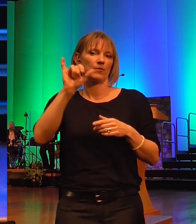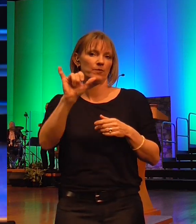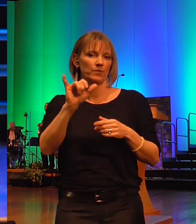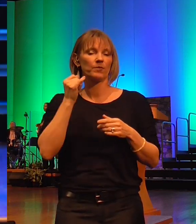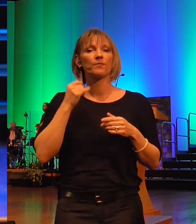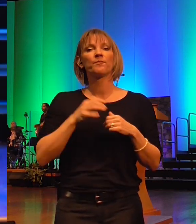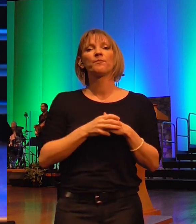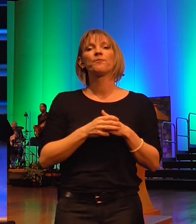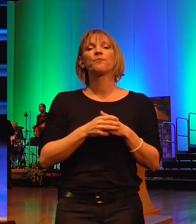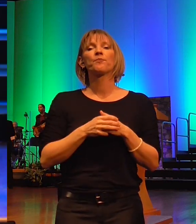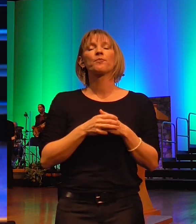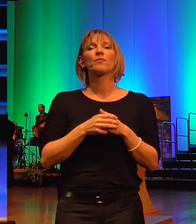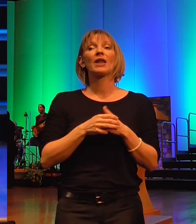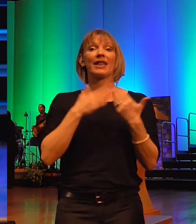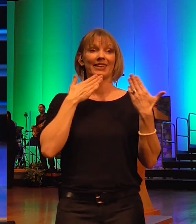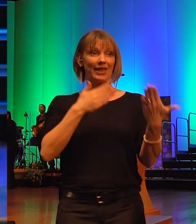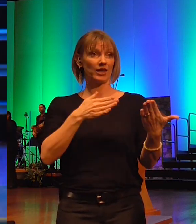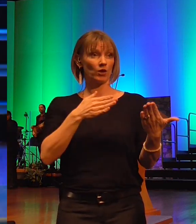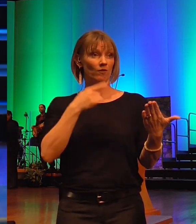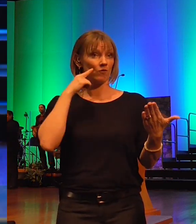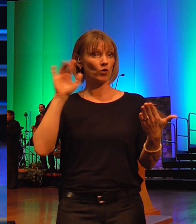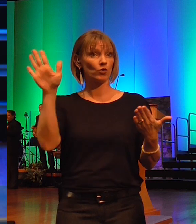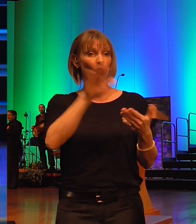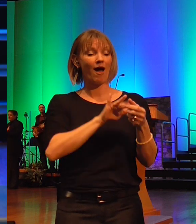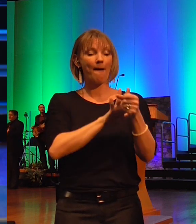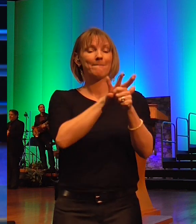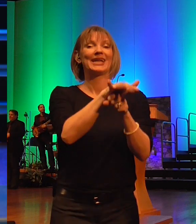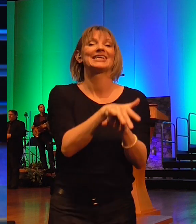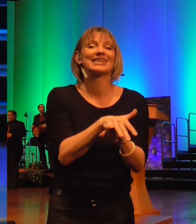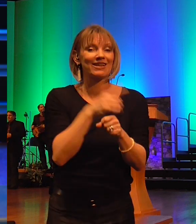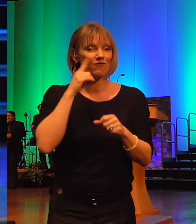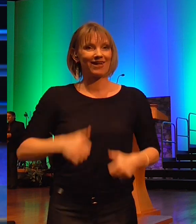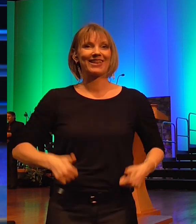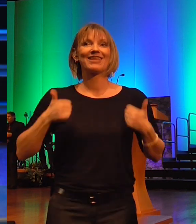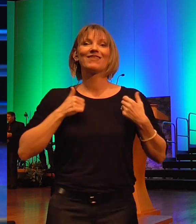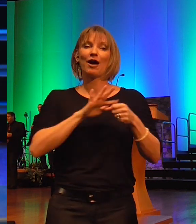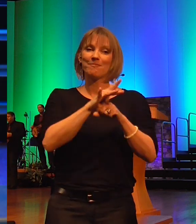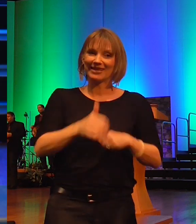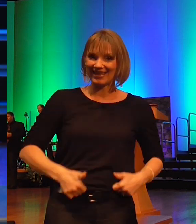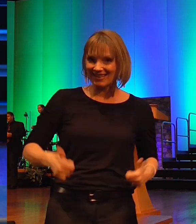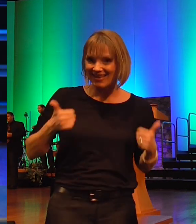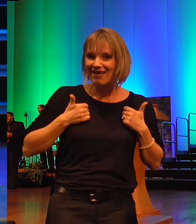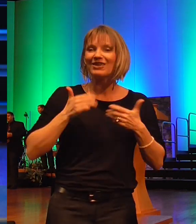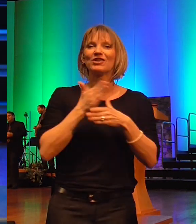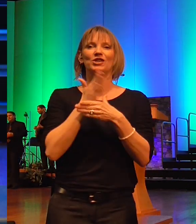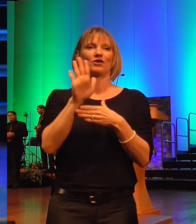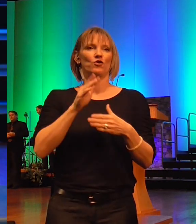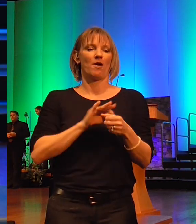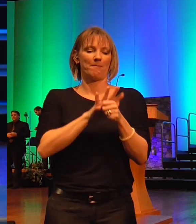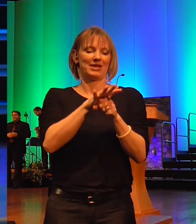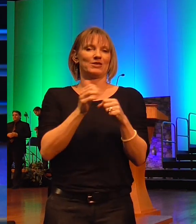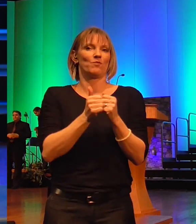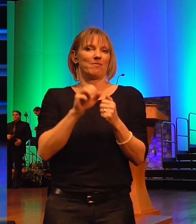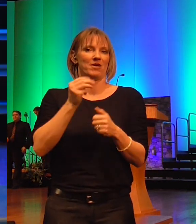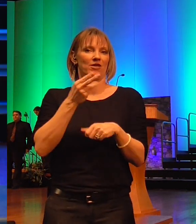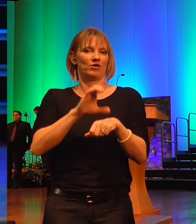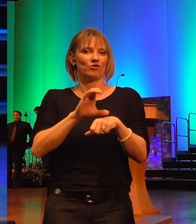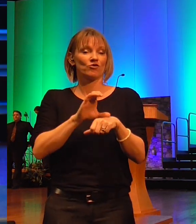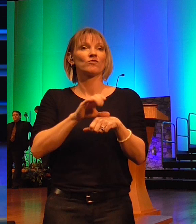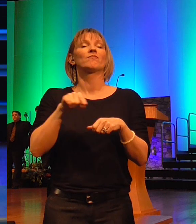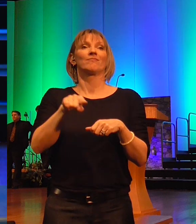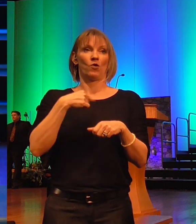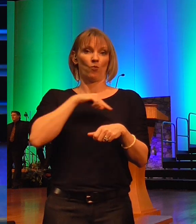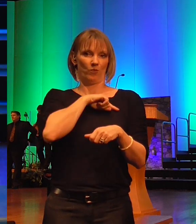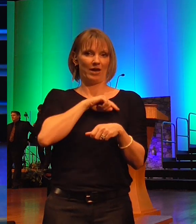well. Thank you for your abundance, for living an abundant life and sharing your abundance with Mile High Church. Mile High Church is